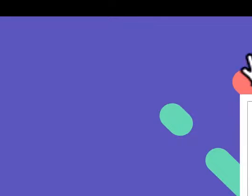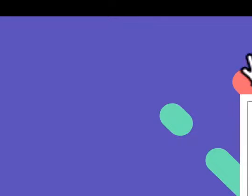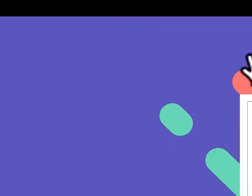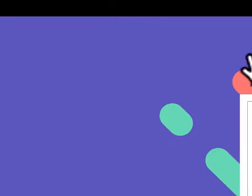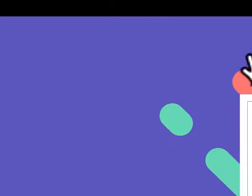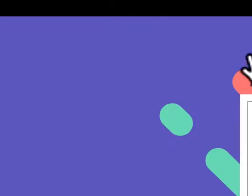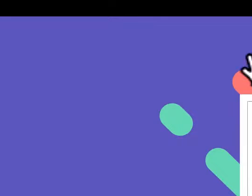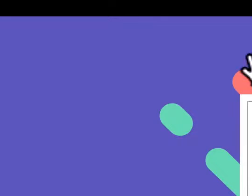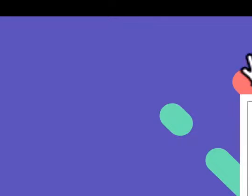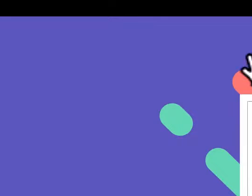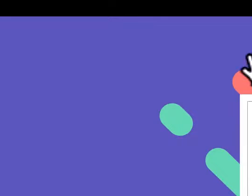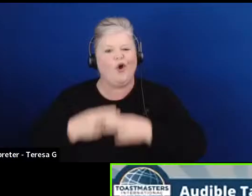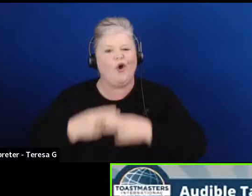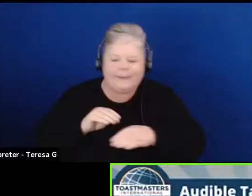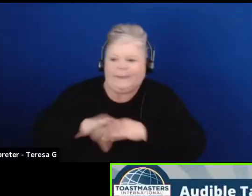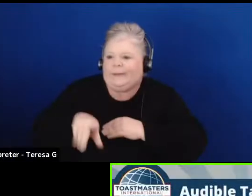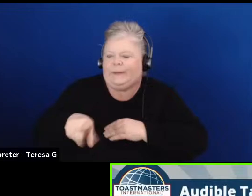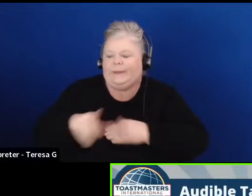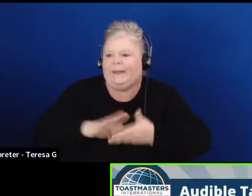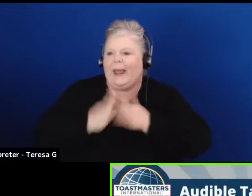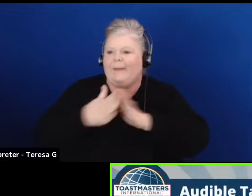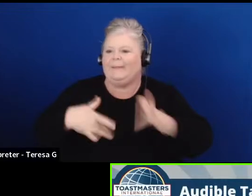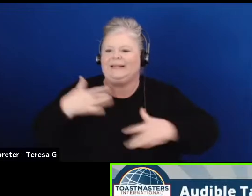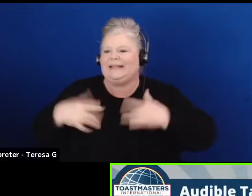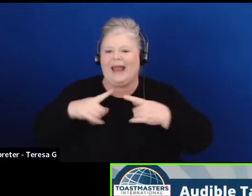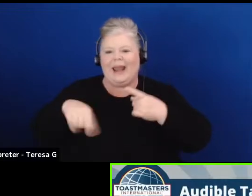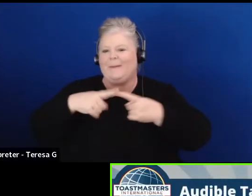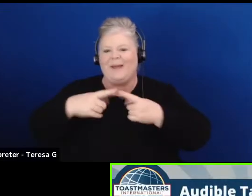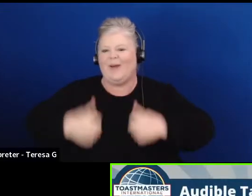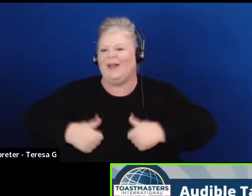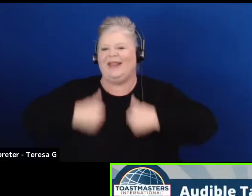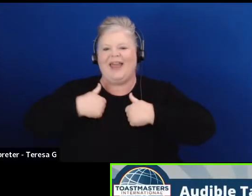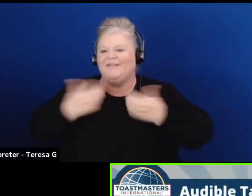What gets you excited about life?